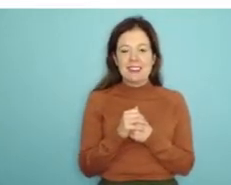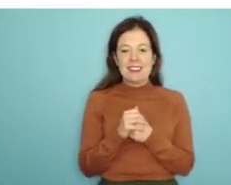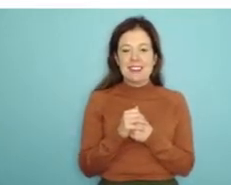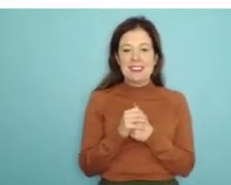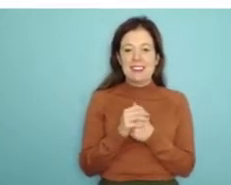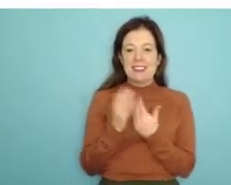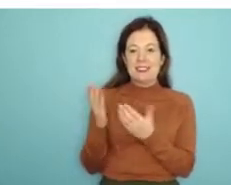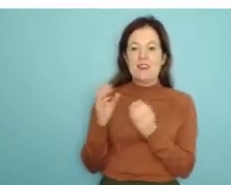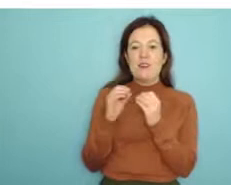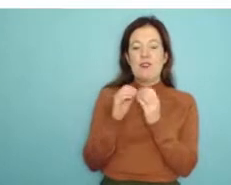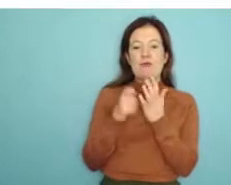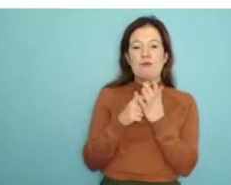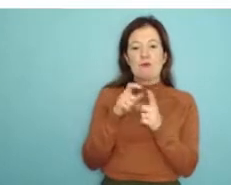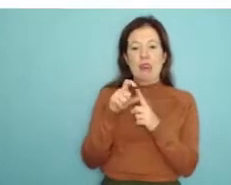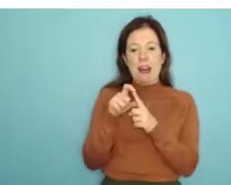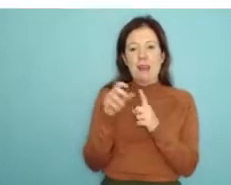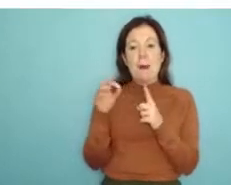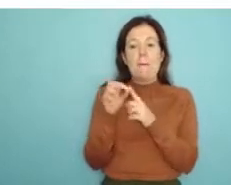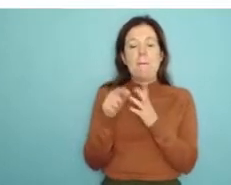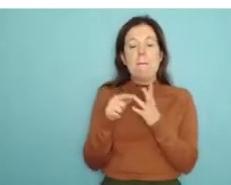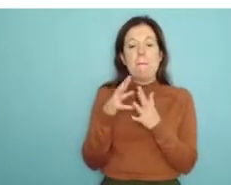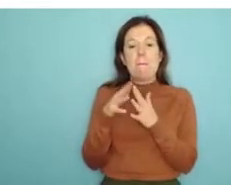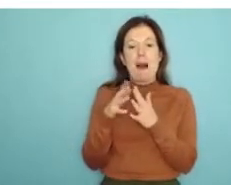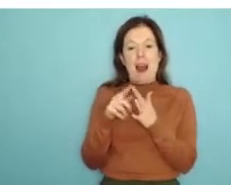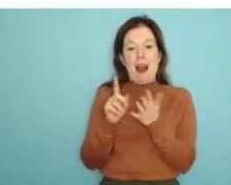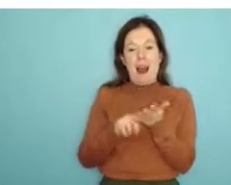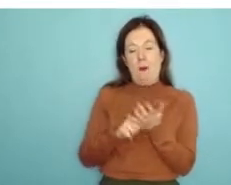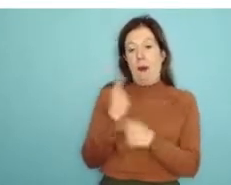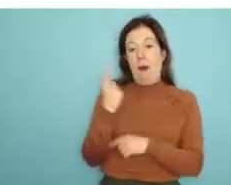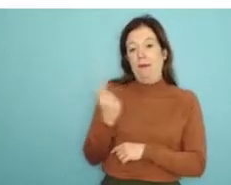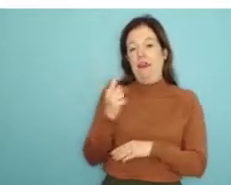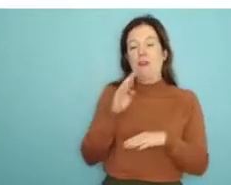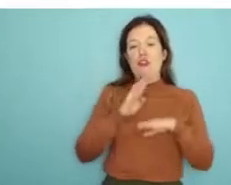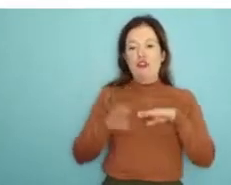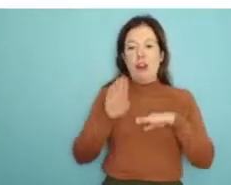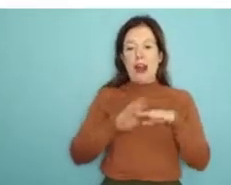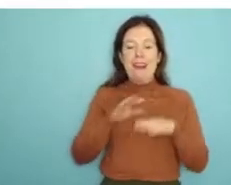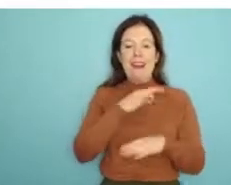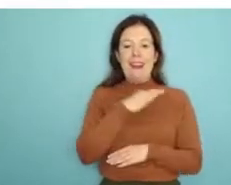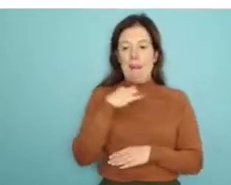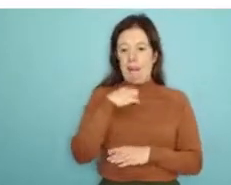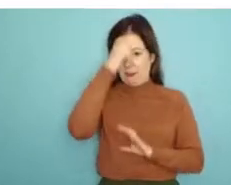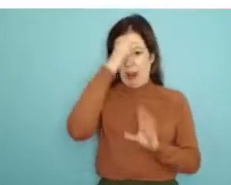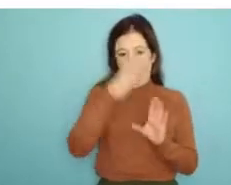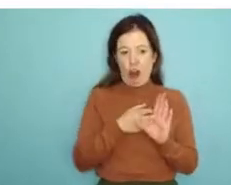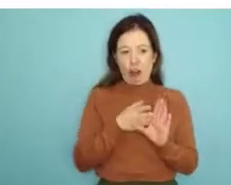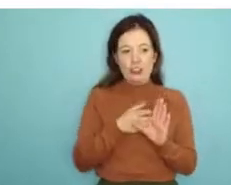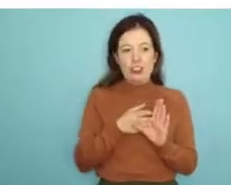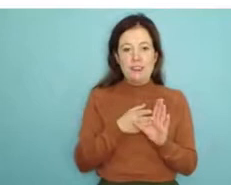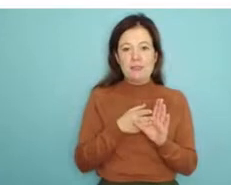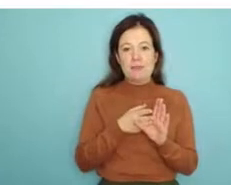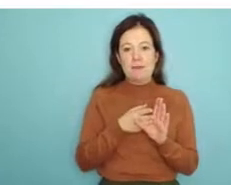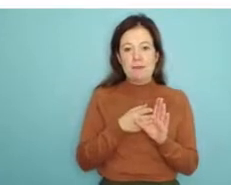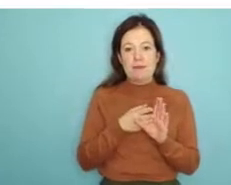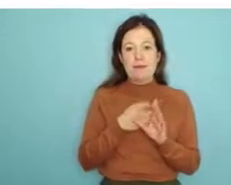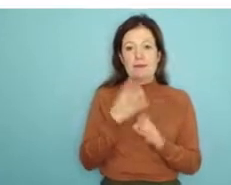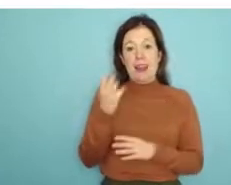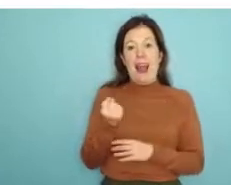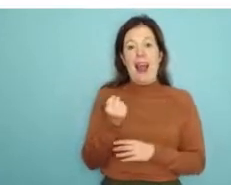Brad Powell, who is a trainee clinical psychologist. He's got a variety of clinical and research and